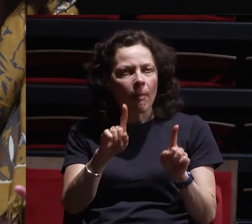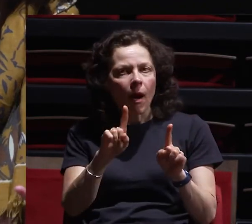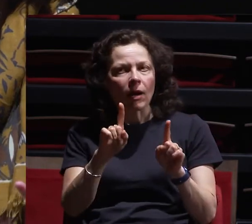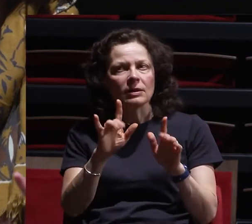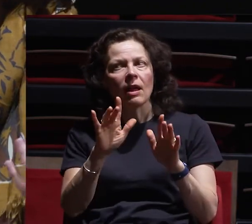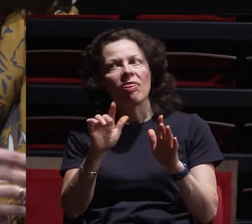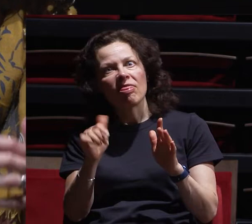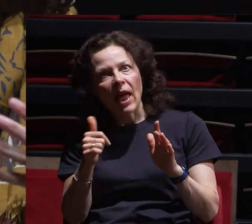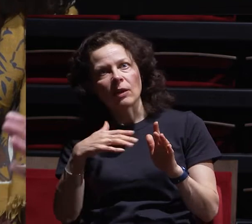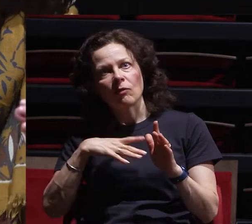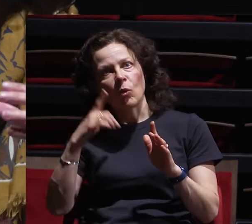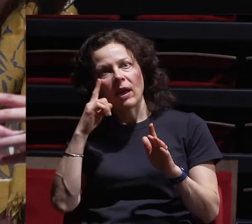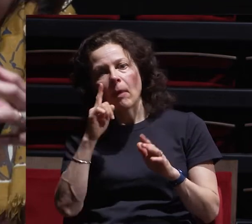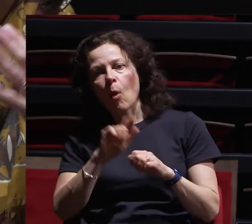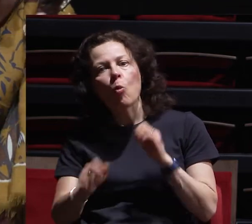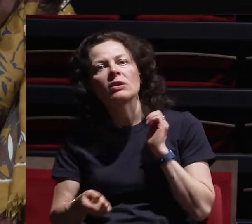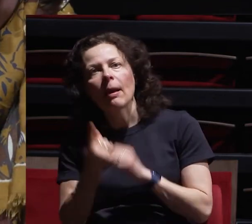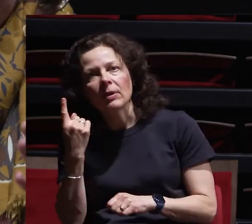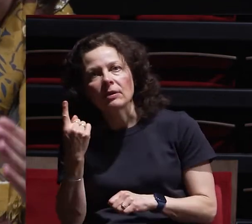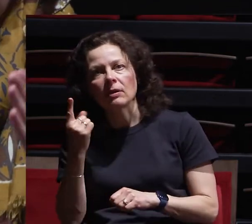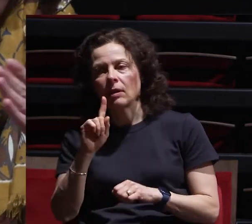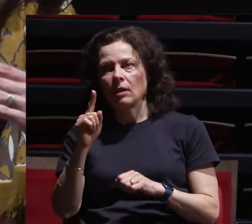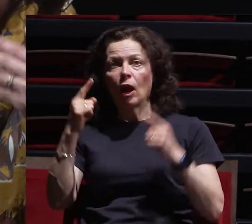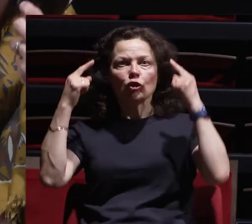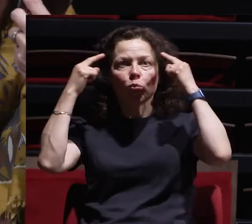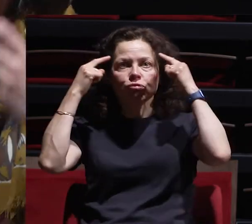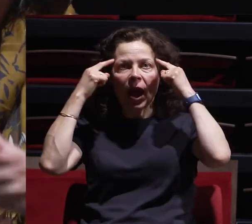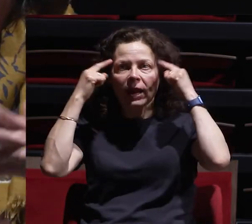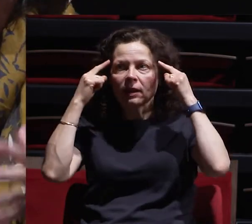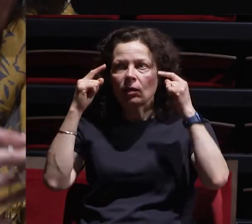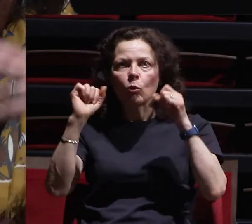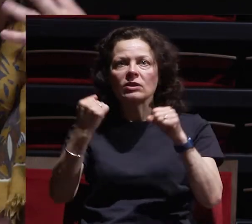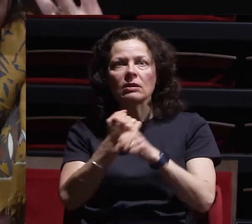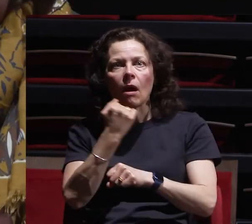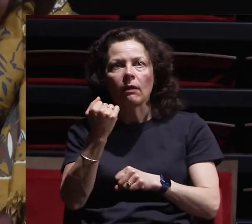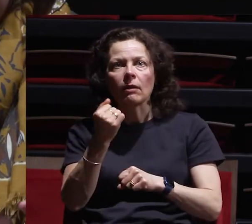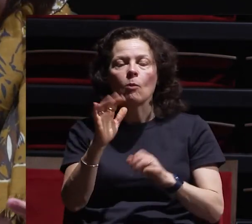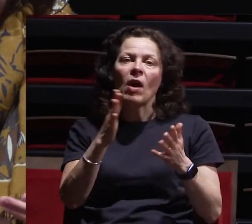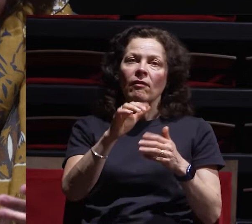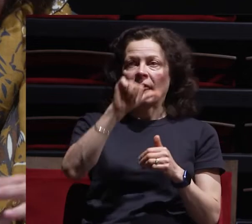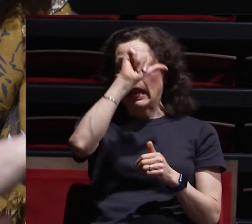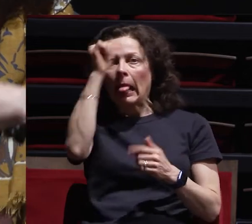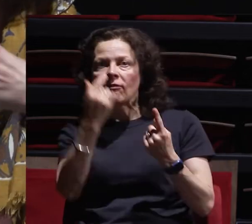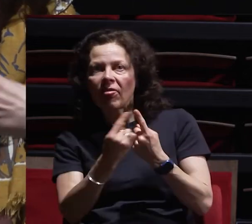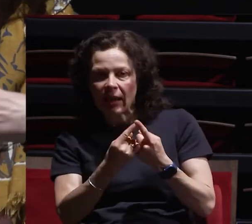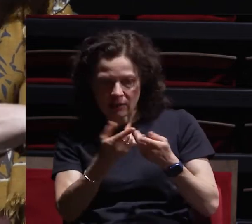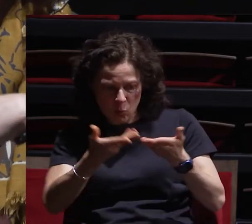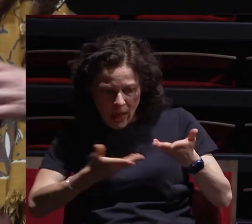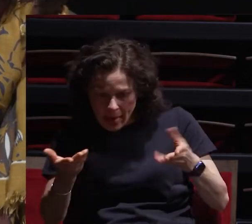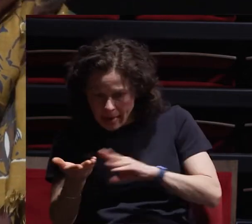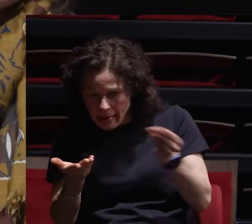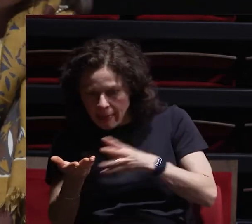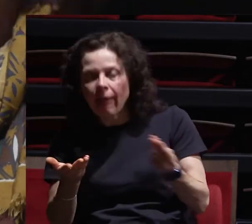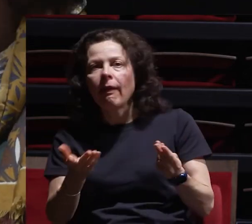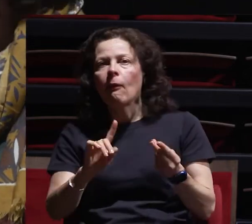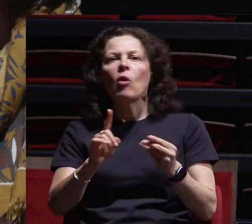But then you have to start looking at what's happened. What has your brain done? Where are the clever things? Where